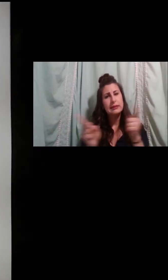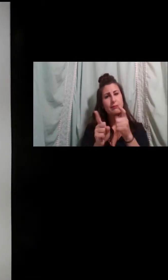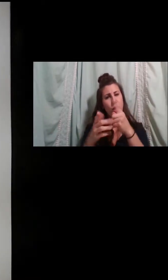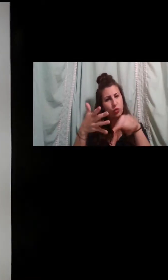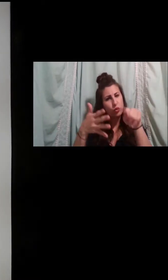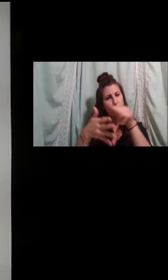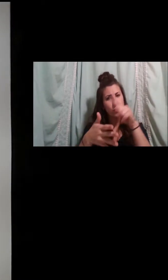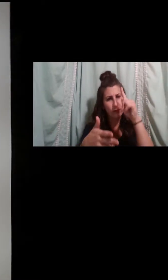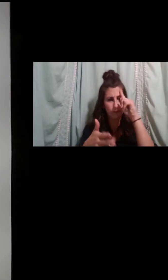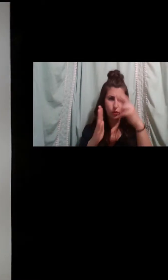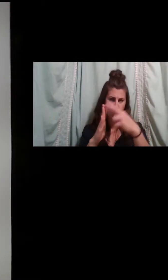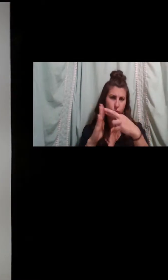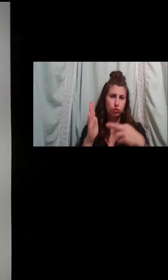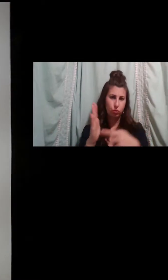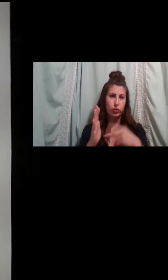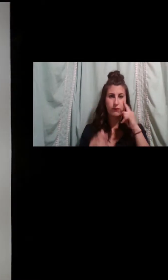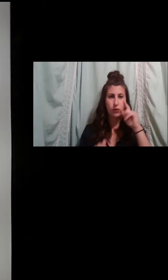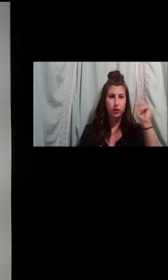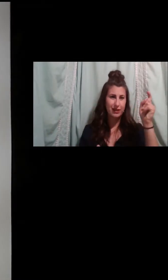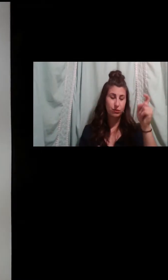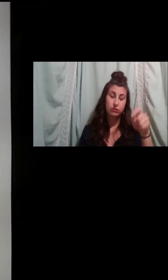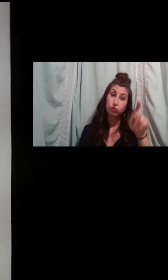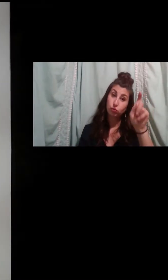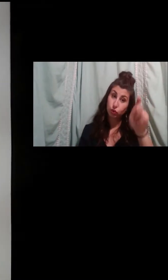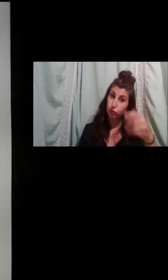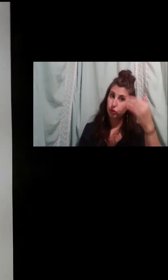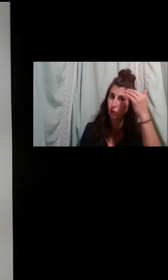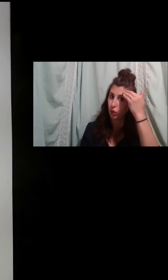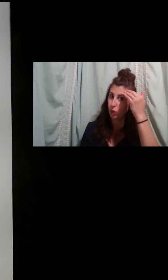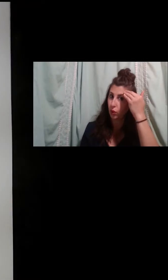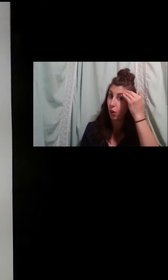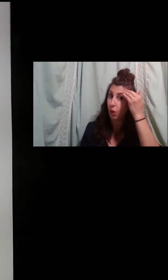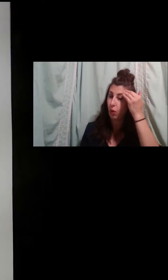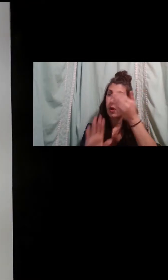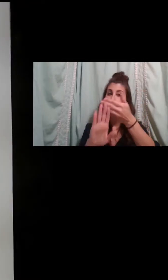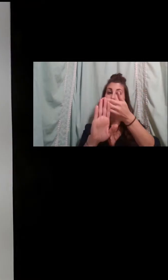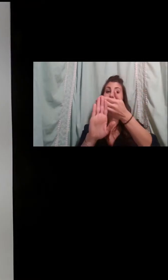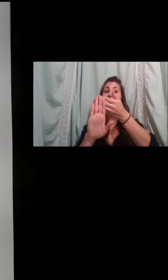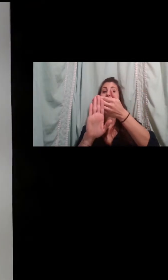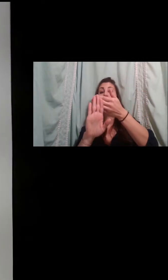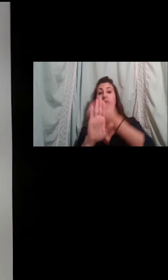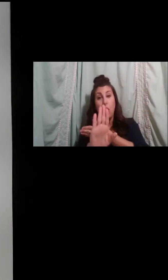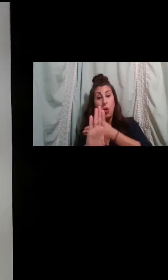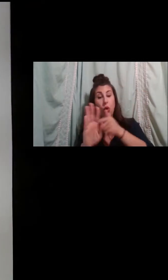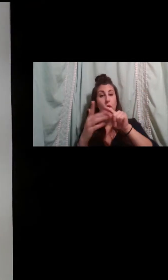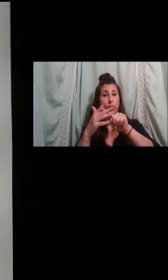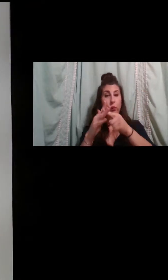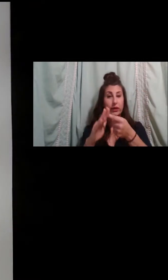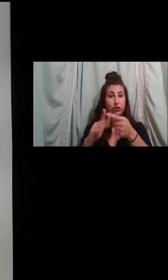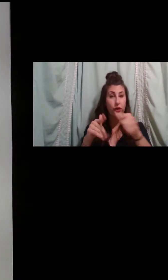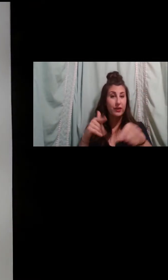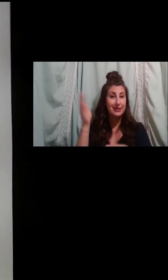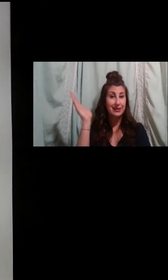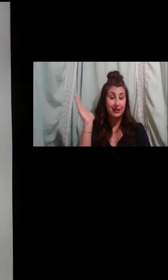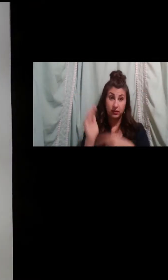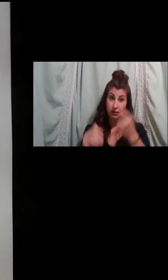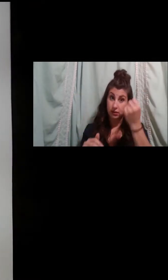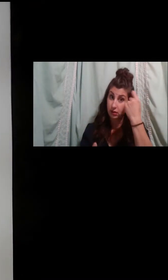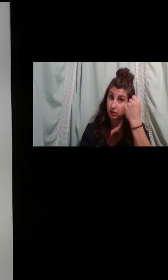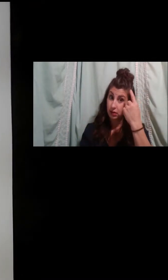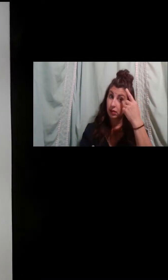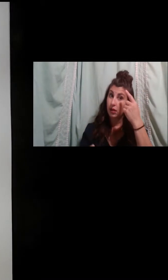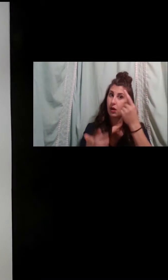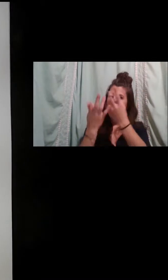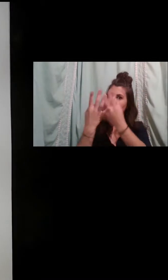mini review of those exponent rules. All right, stuff that you should be familiar with before doing this. It's very important to